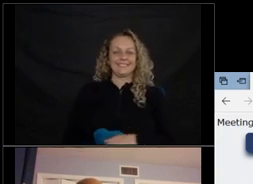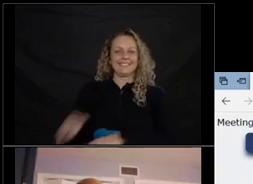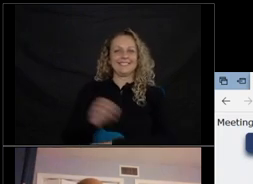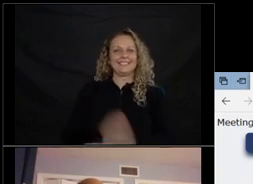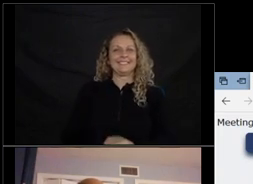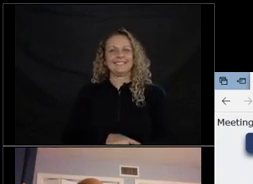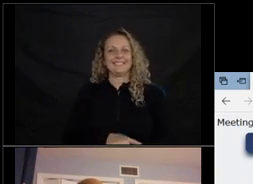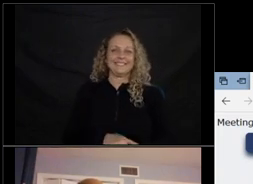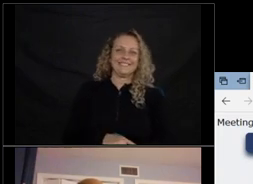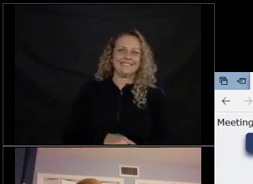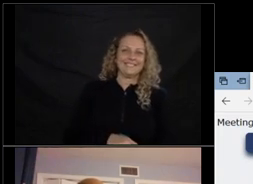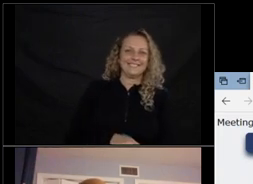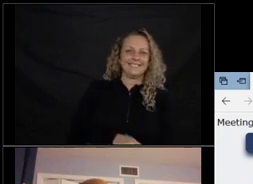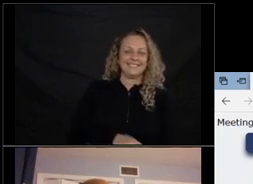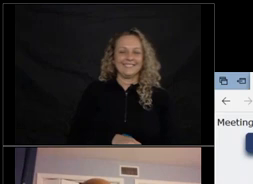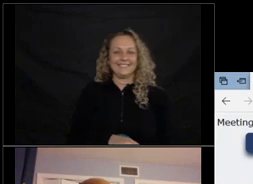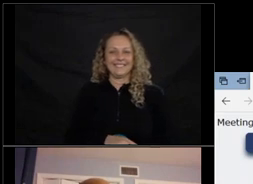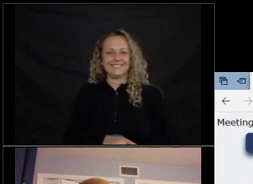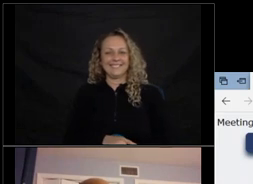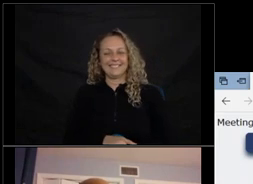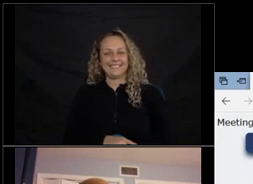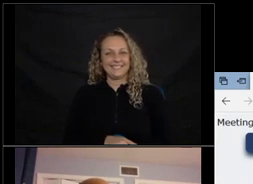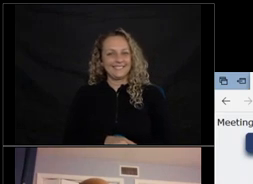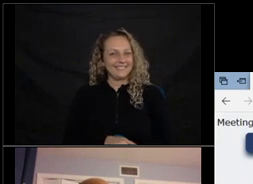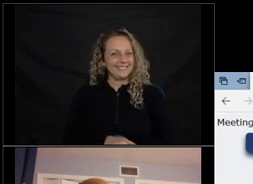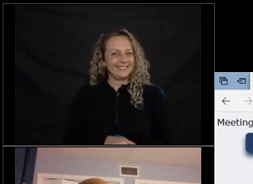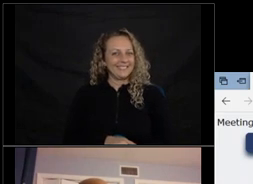Motion to approve the table.